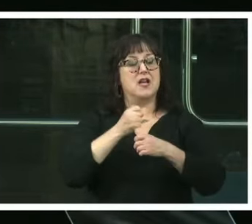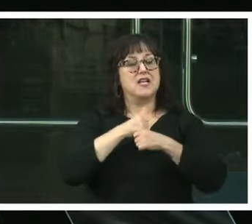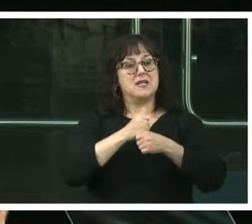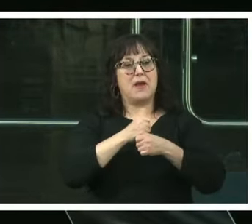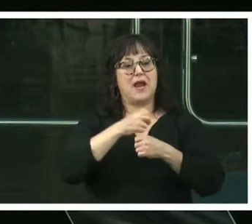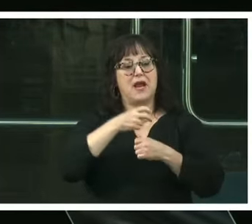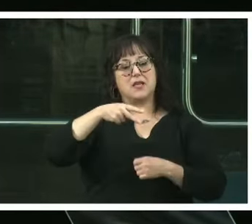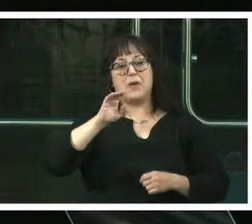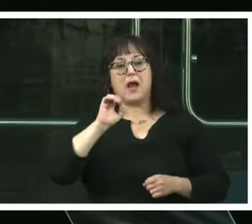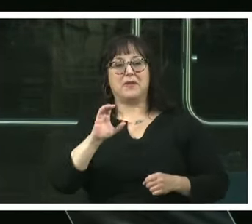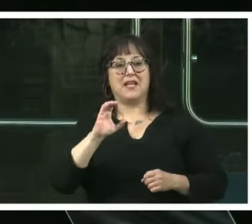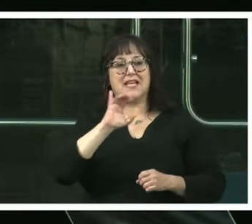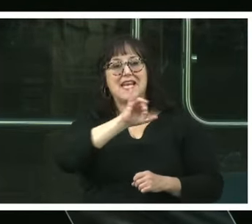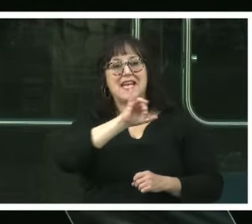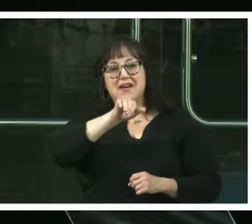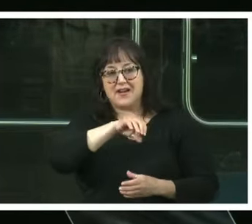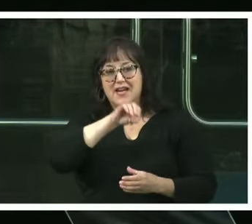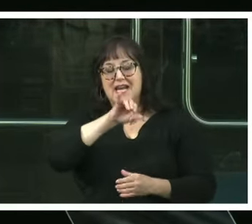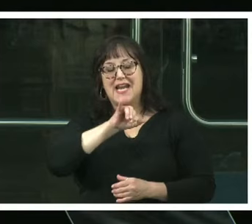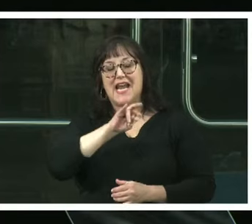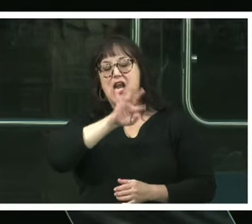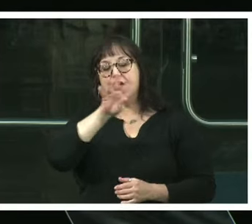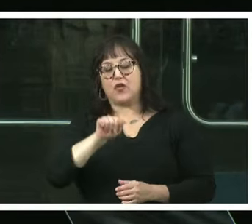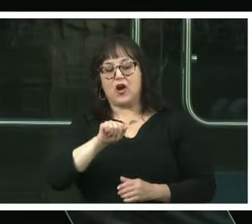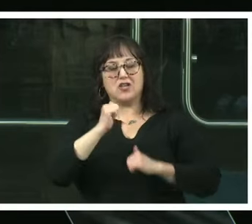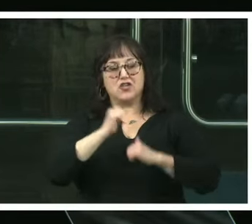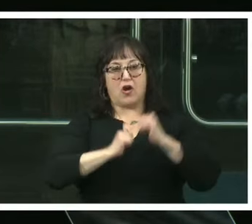our largest projects faster.